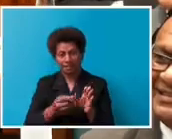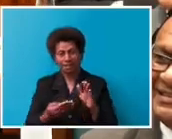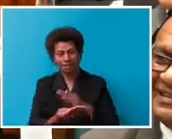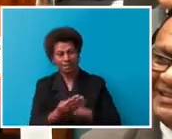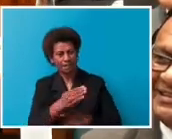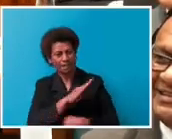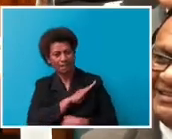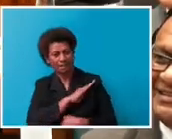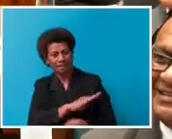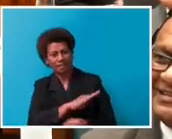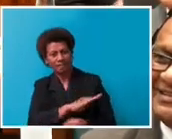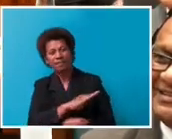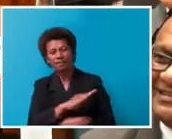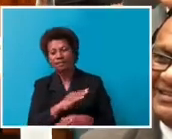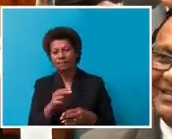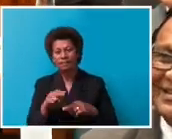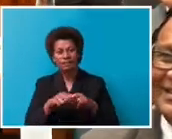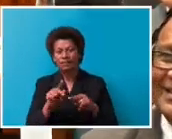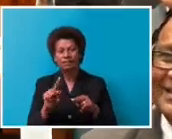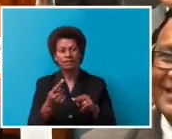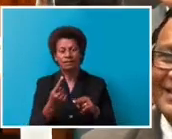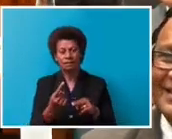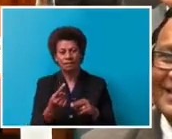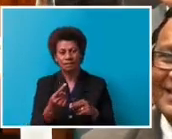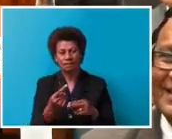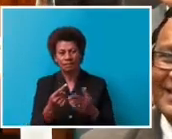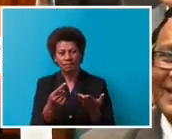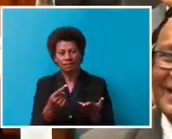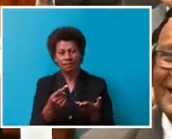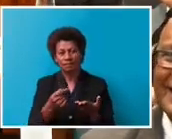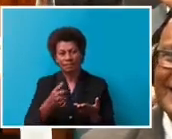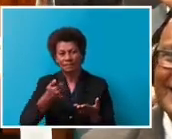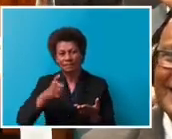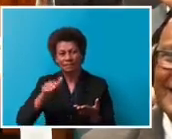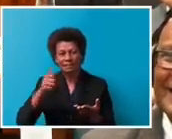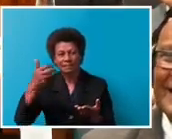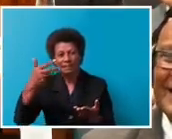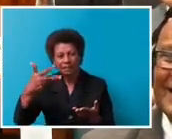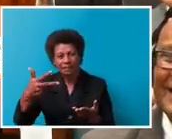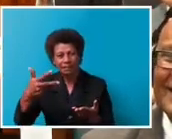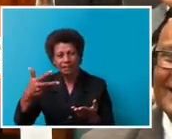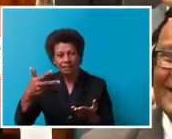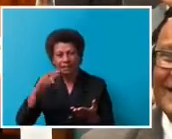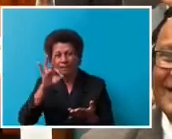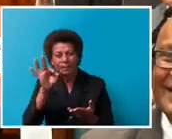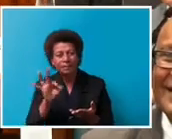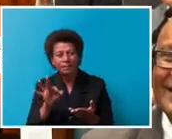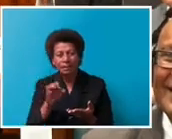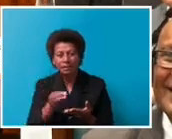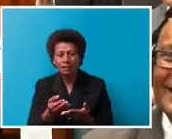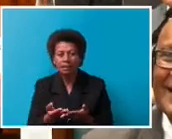and Fiji First, minimum wages went up by only 68%. It is this government